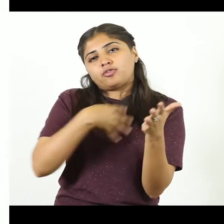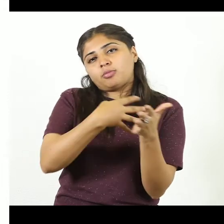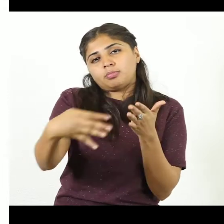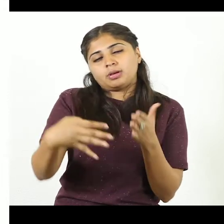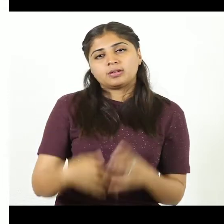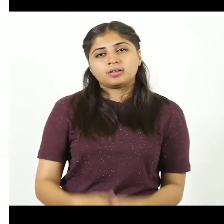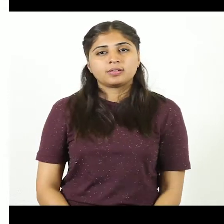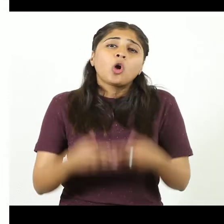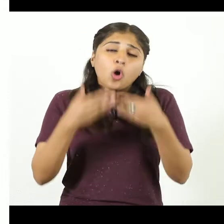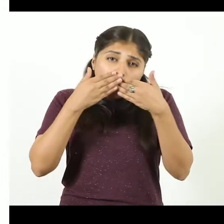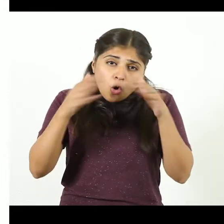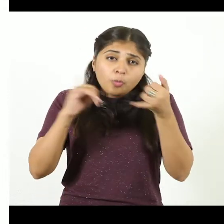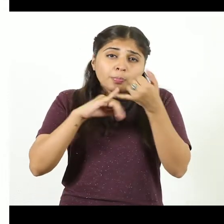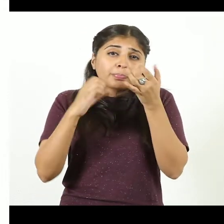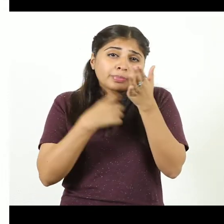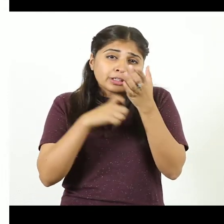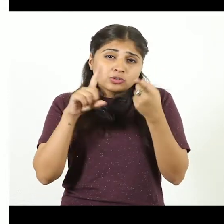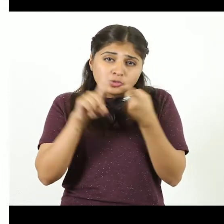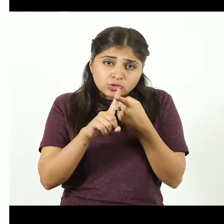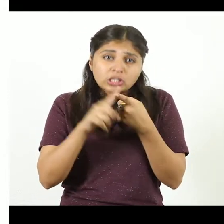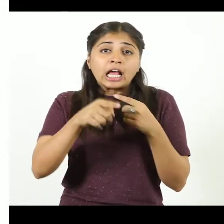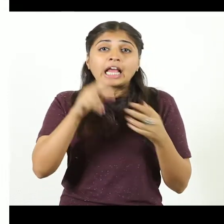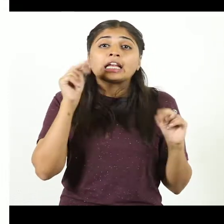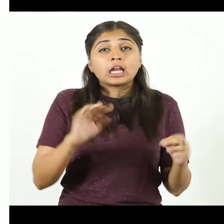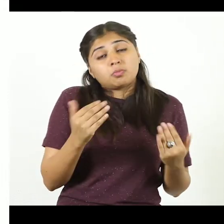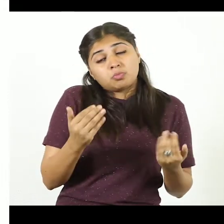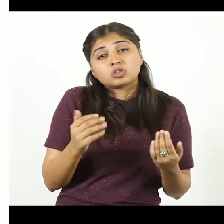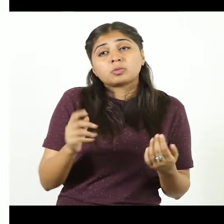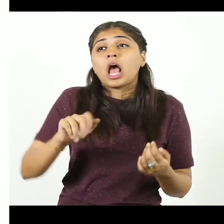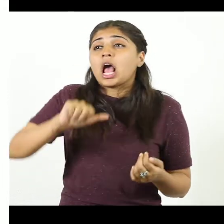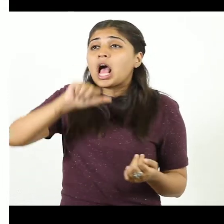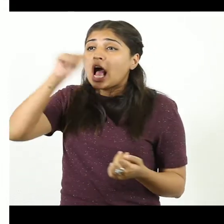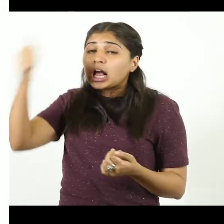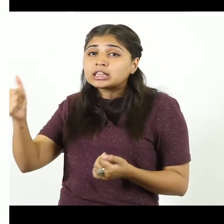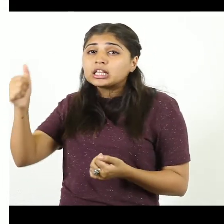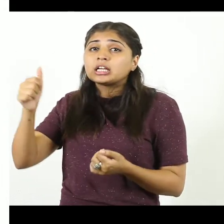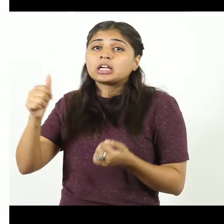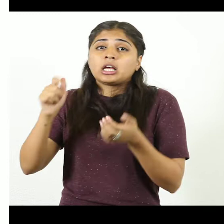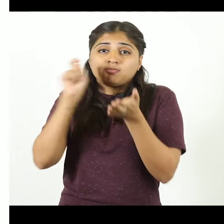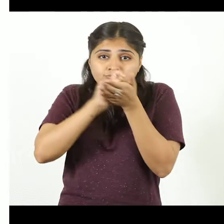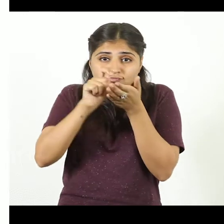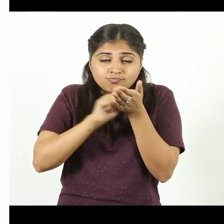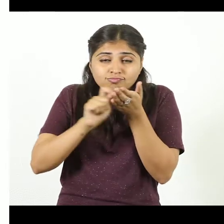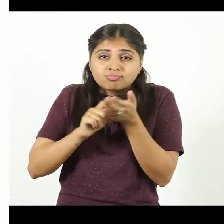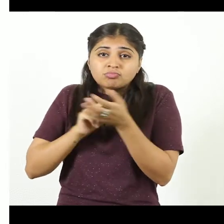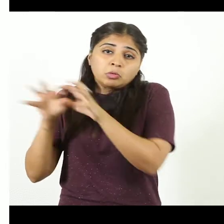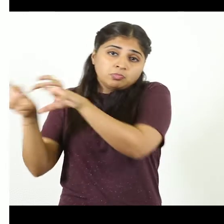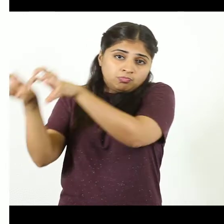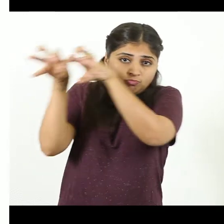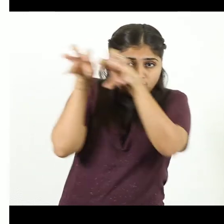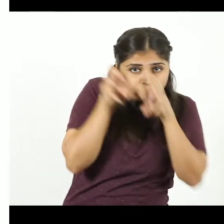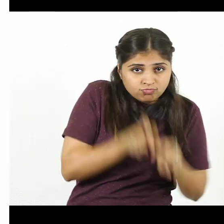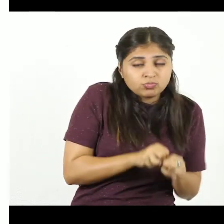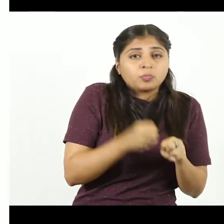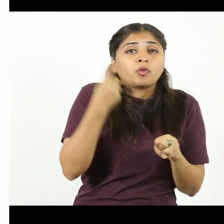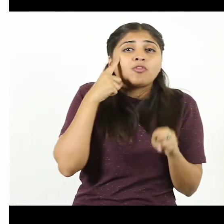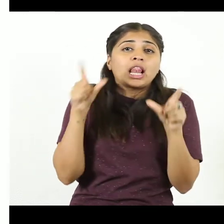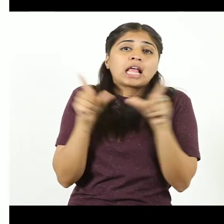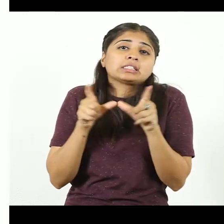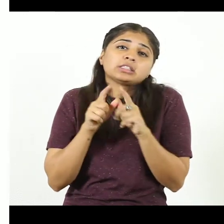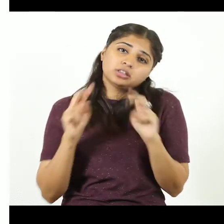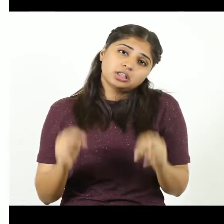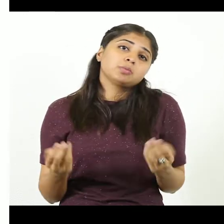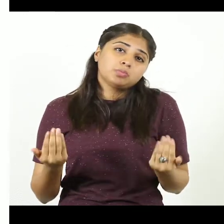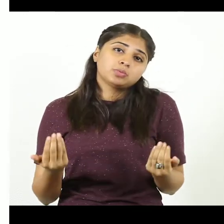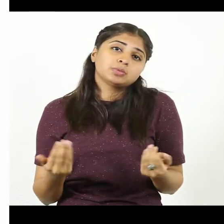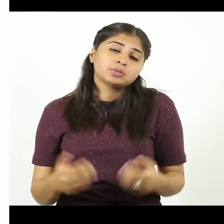format. Open source office software may also read and write files from other proprietary Office